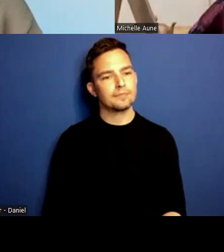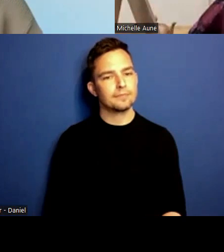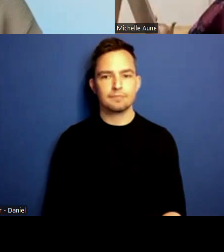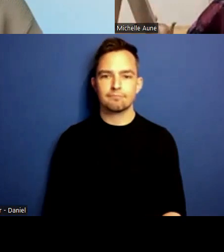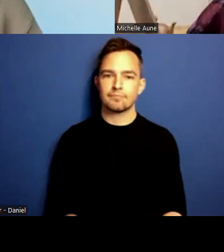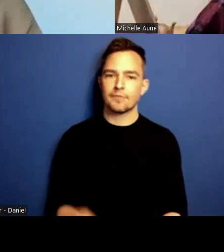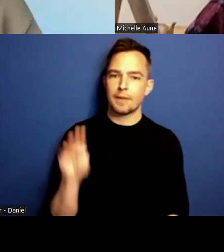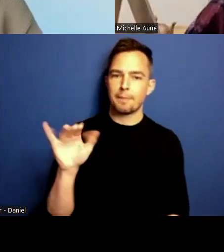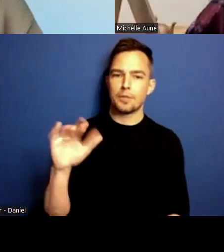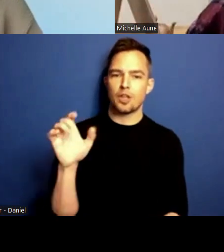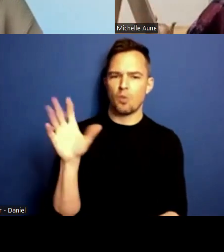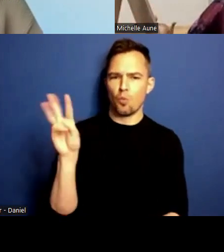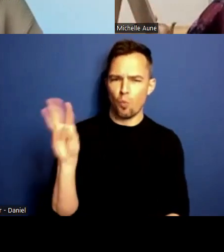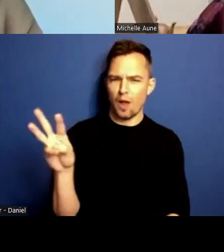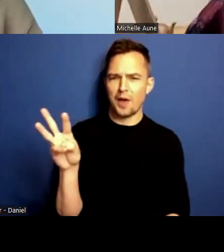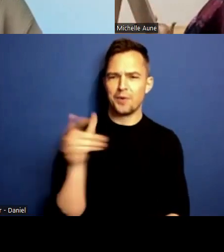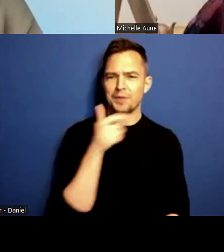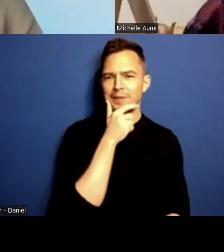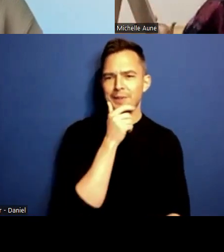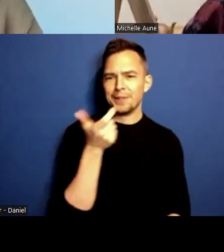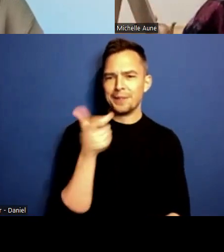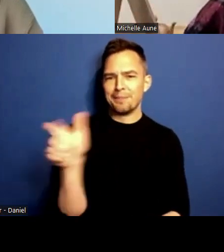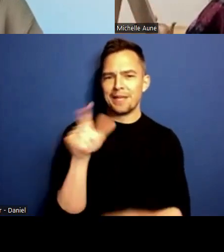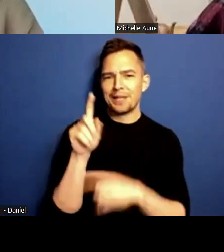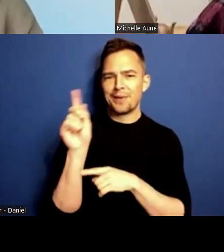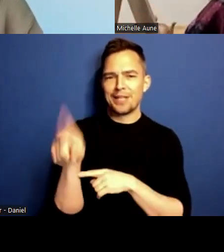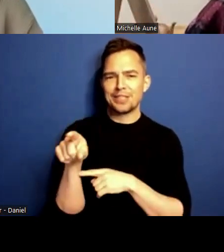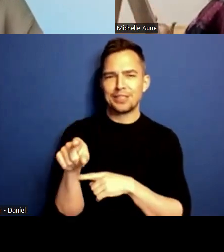Wow, that's a big question.